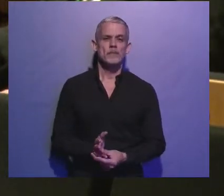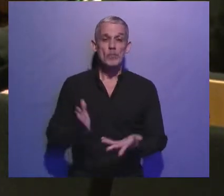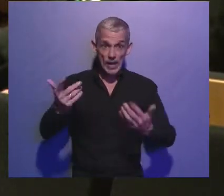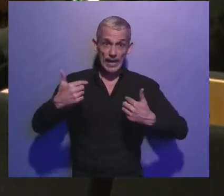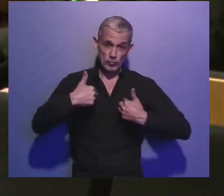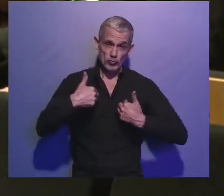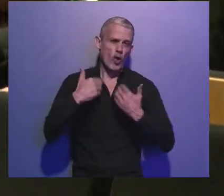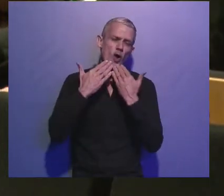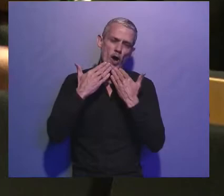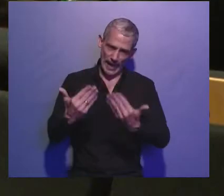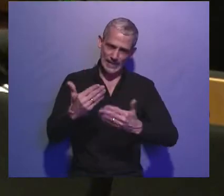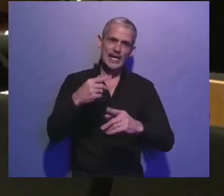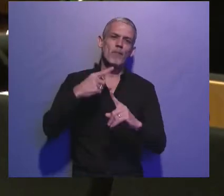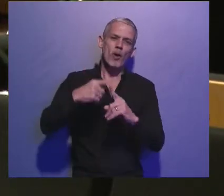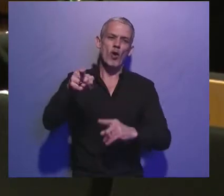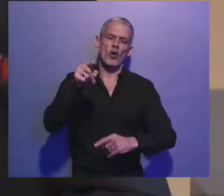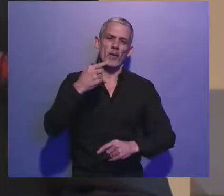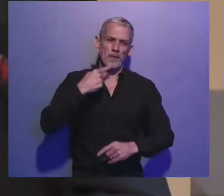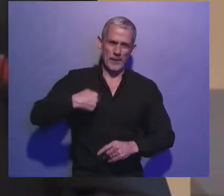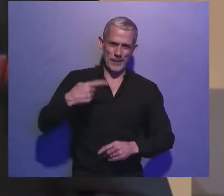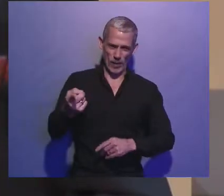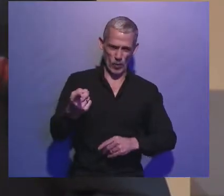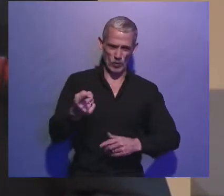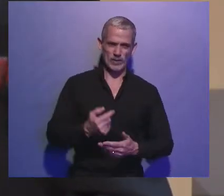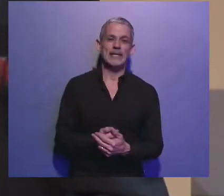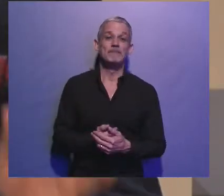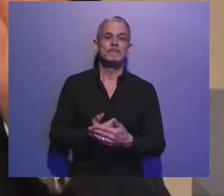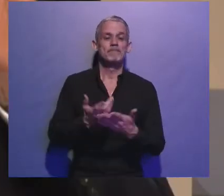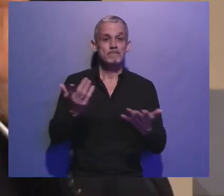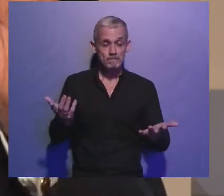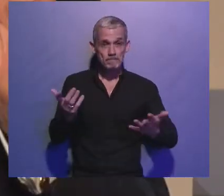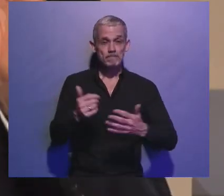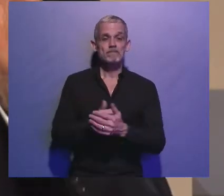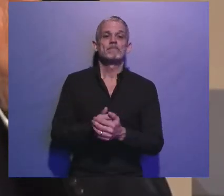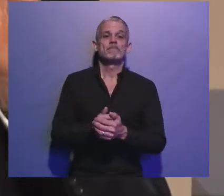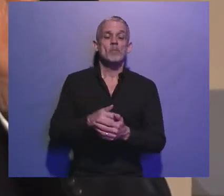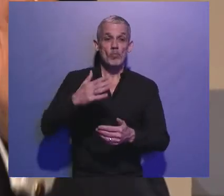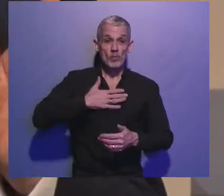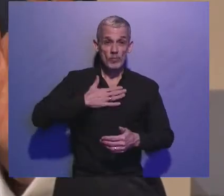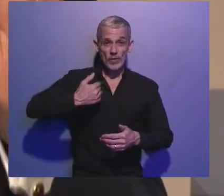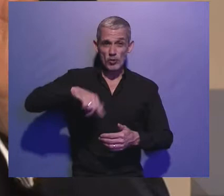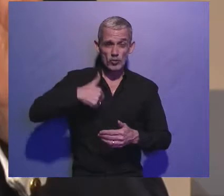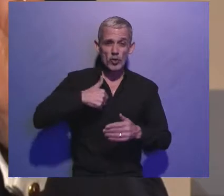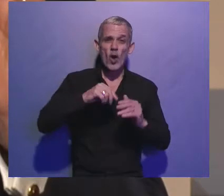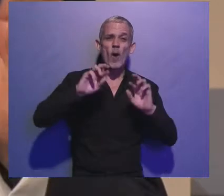Paulo. I thank you for your words and your question.